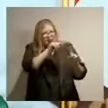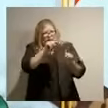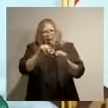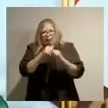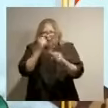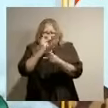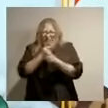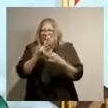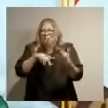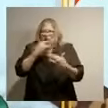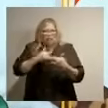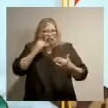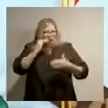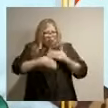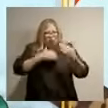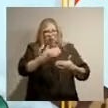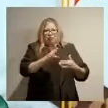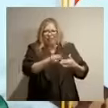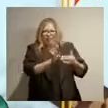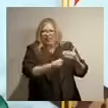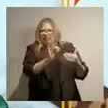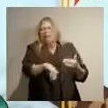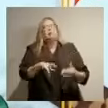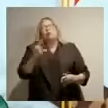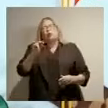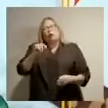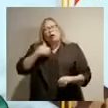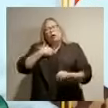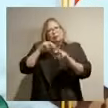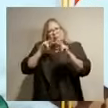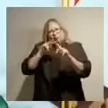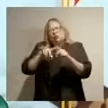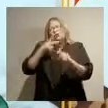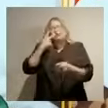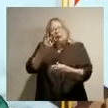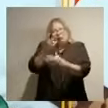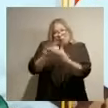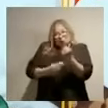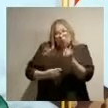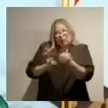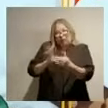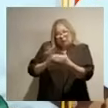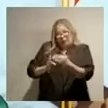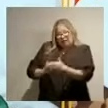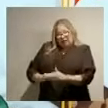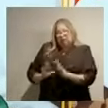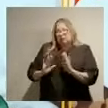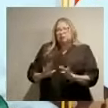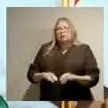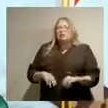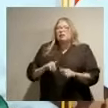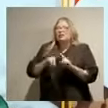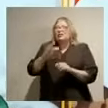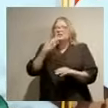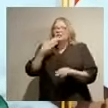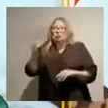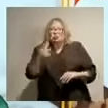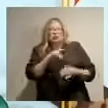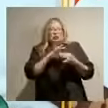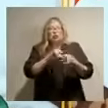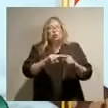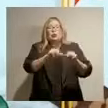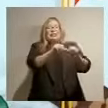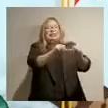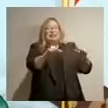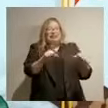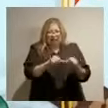get this project done. So, no, I'm very eager to see both complete, but it's the right question in relationship to sites more than it is to